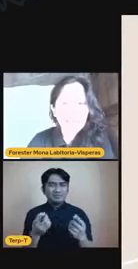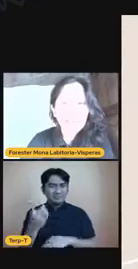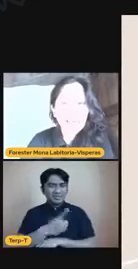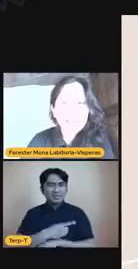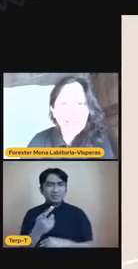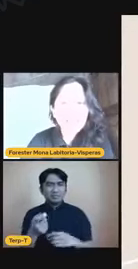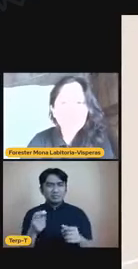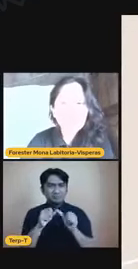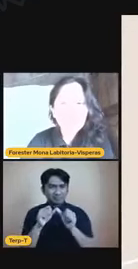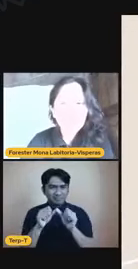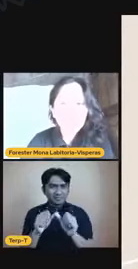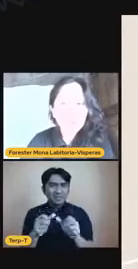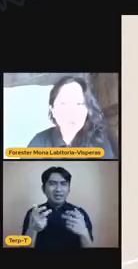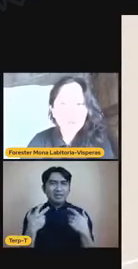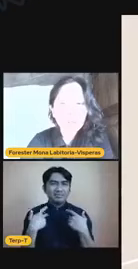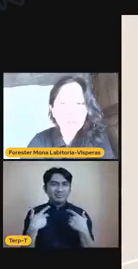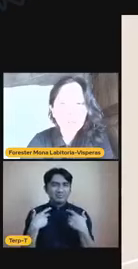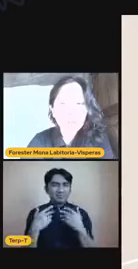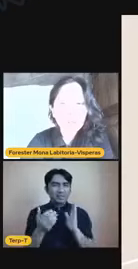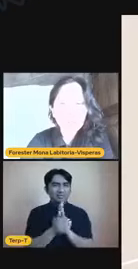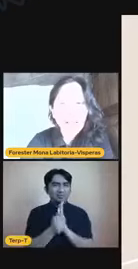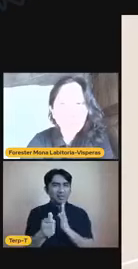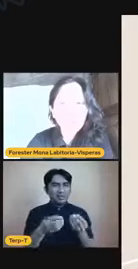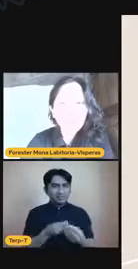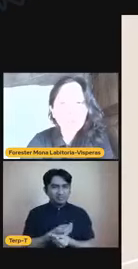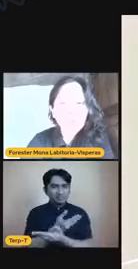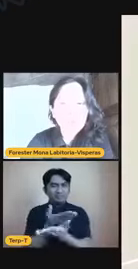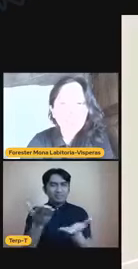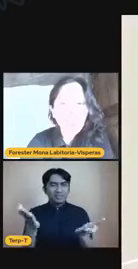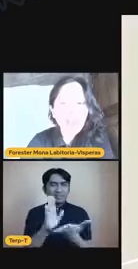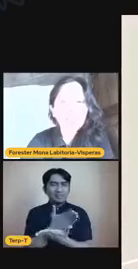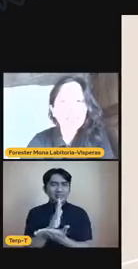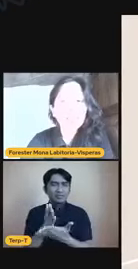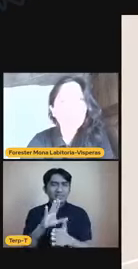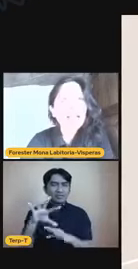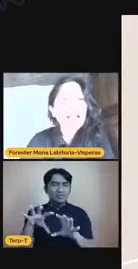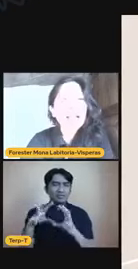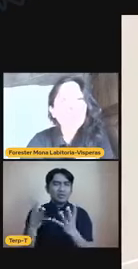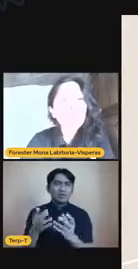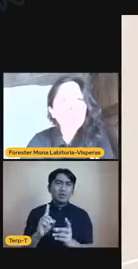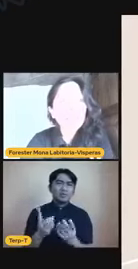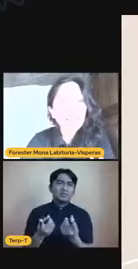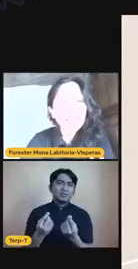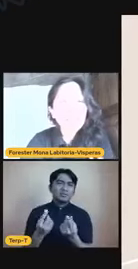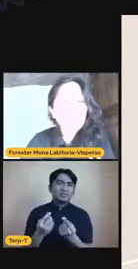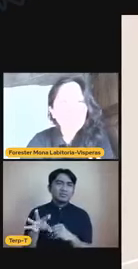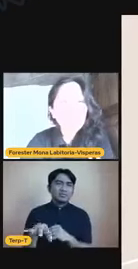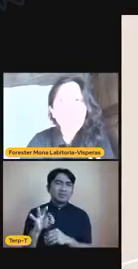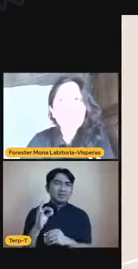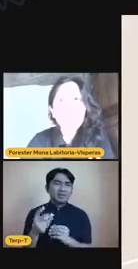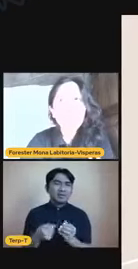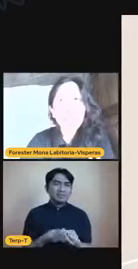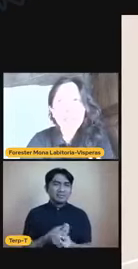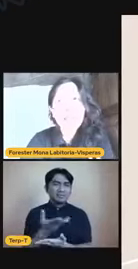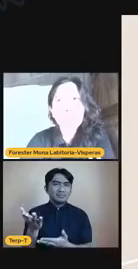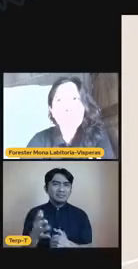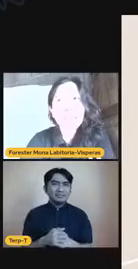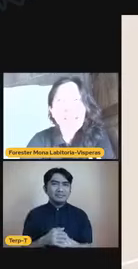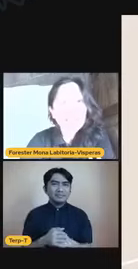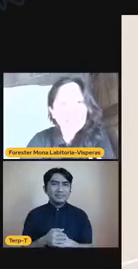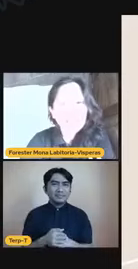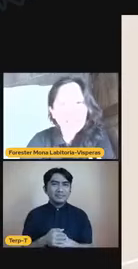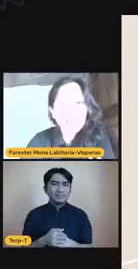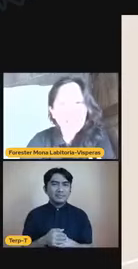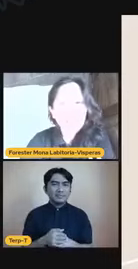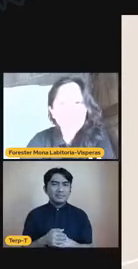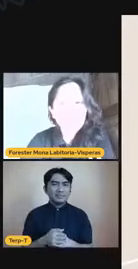gift, a talent to share with the world. We have to find that. Alam ko na yung anak natin would not, may not be